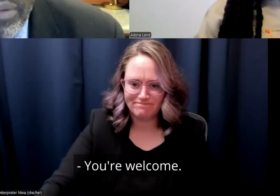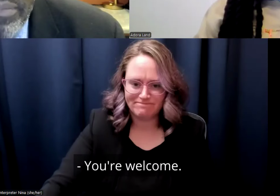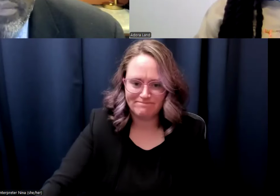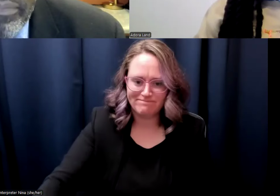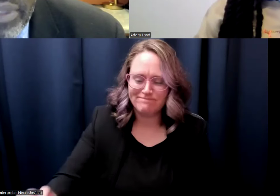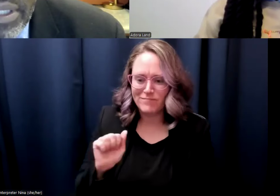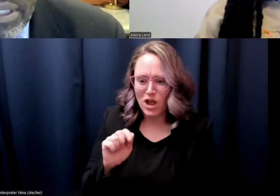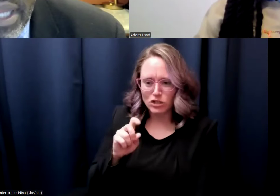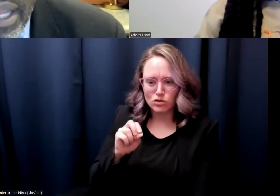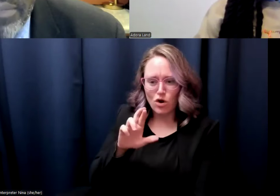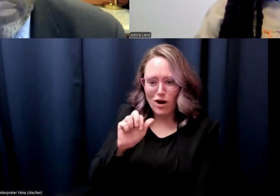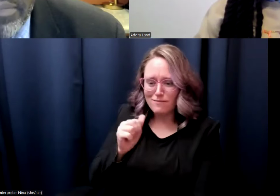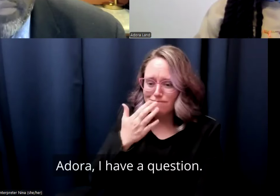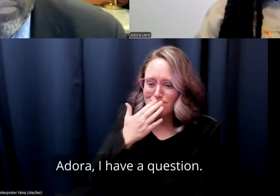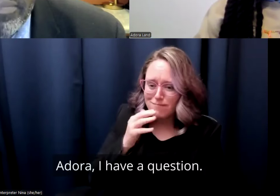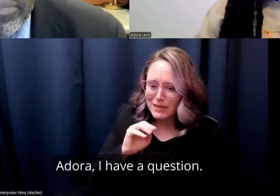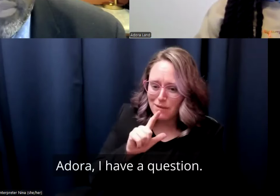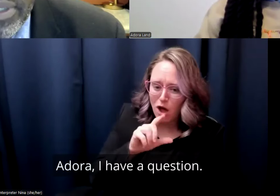welcome. Um,